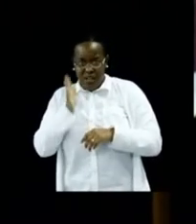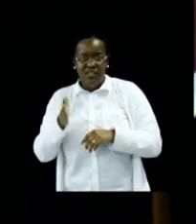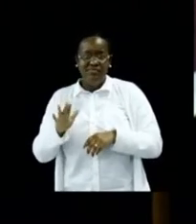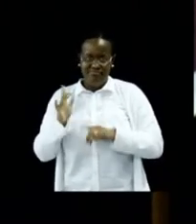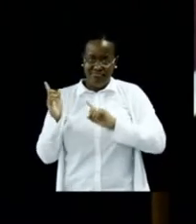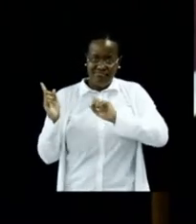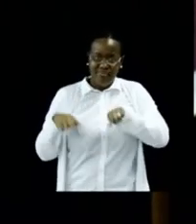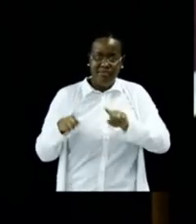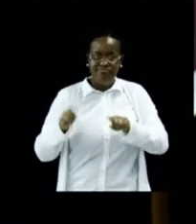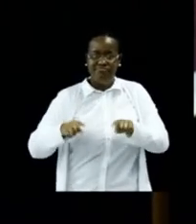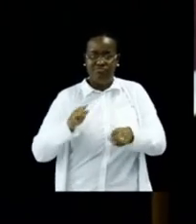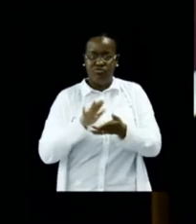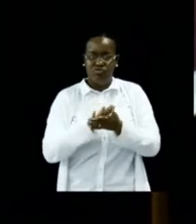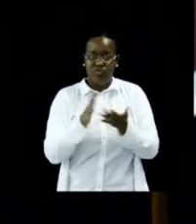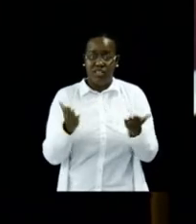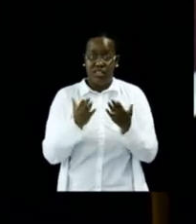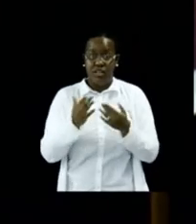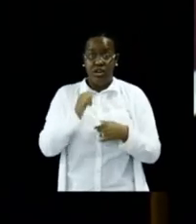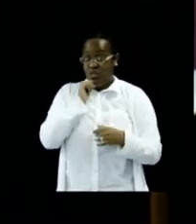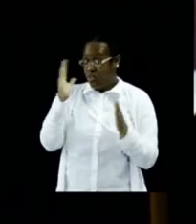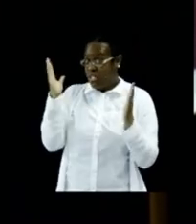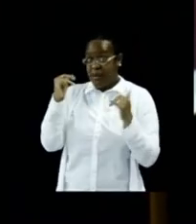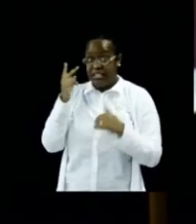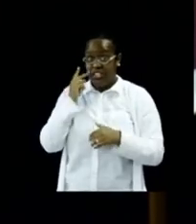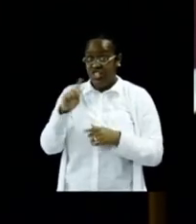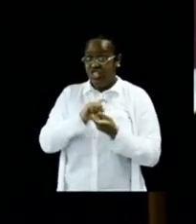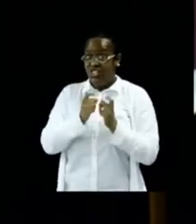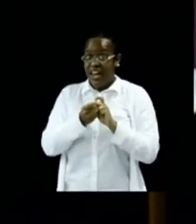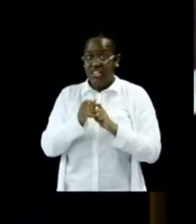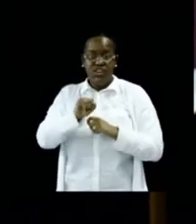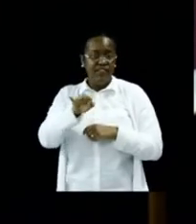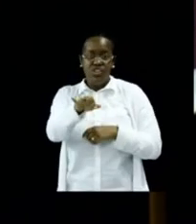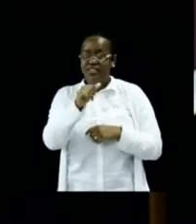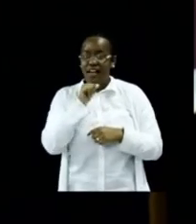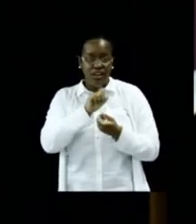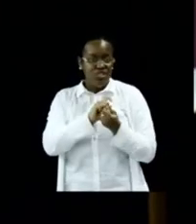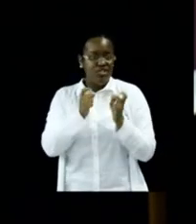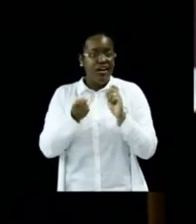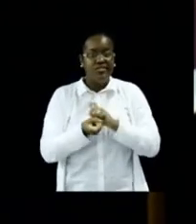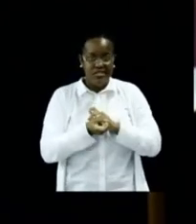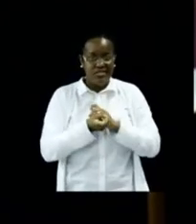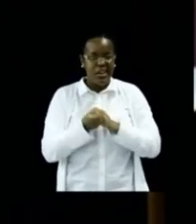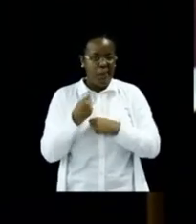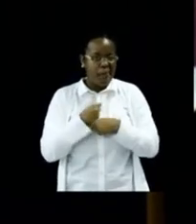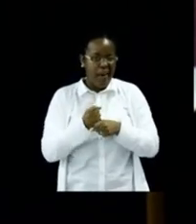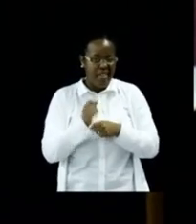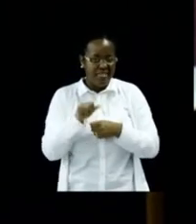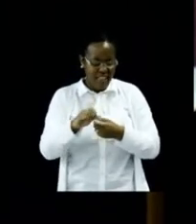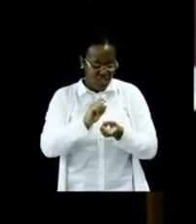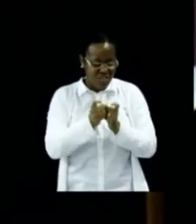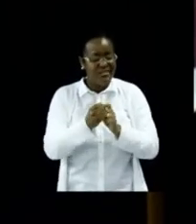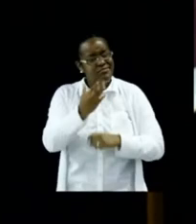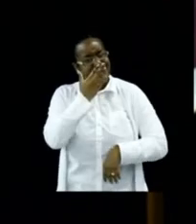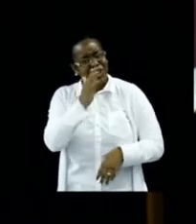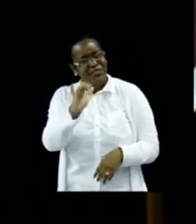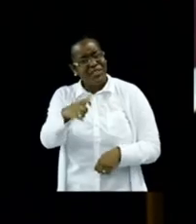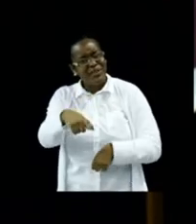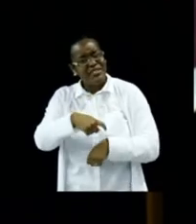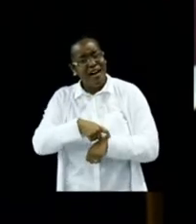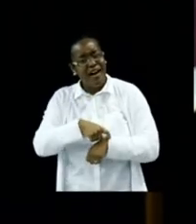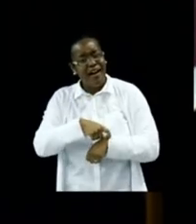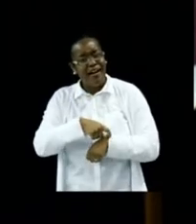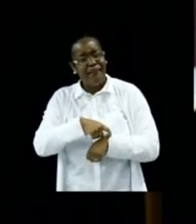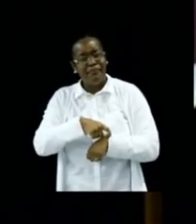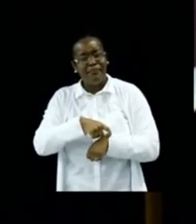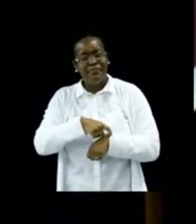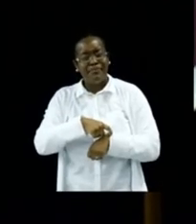Don't expect to see change unless you're the one to make it. I appreciate your time and